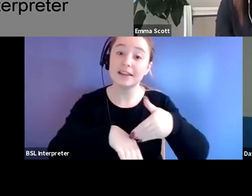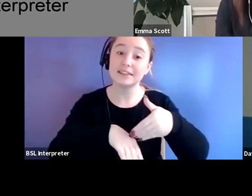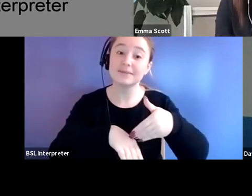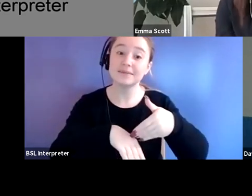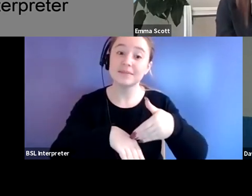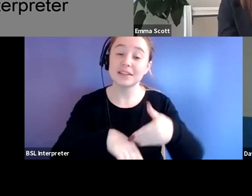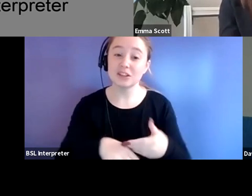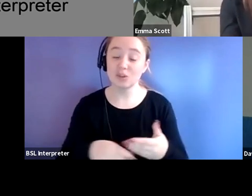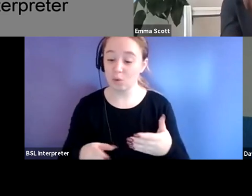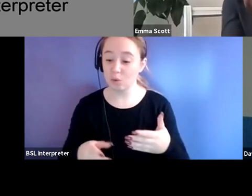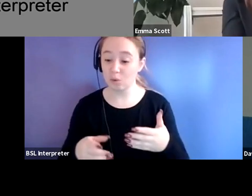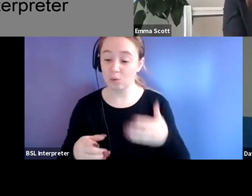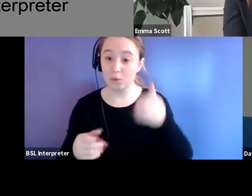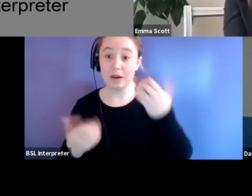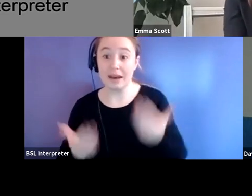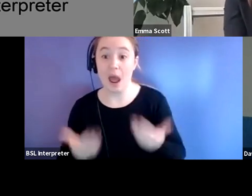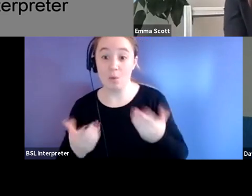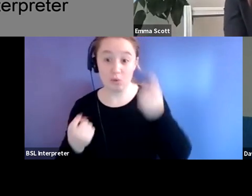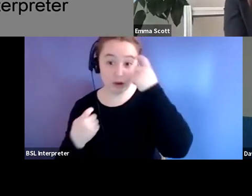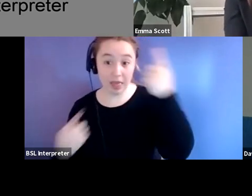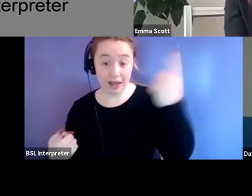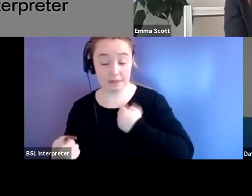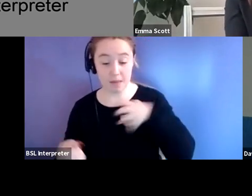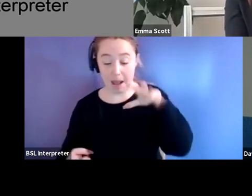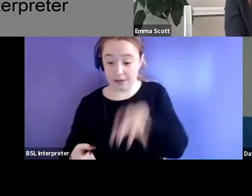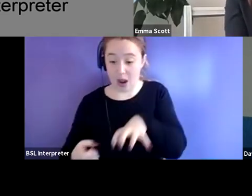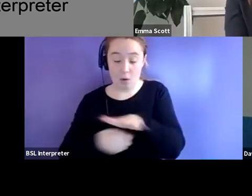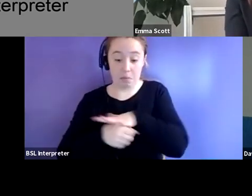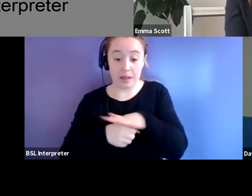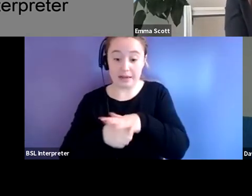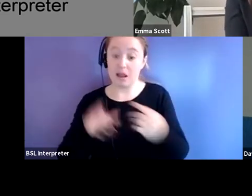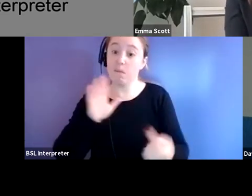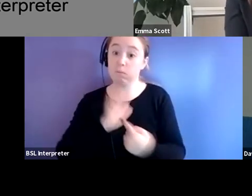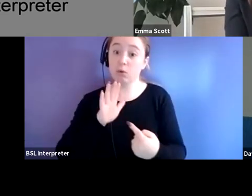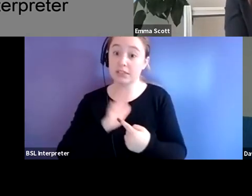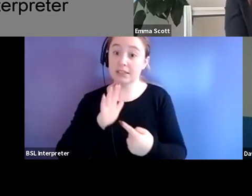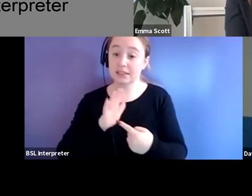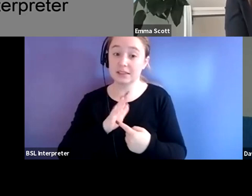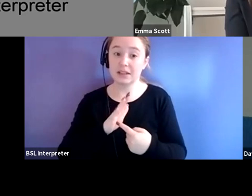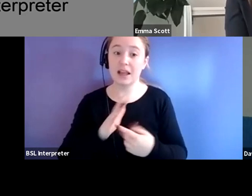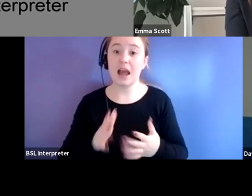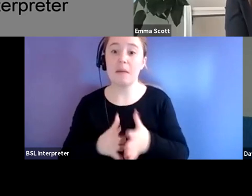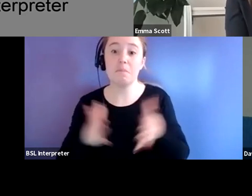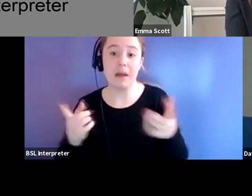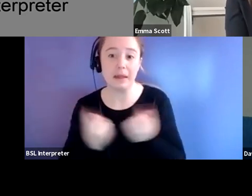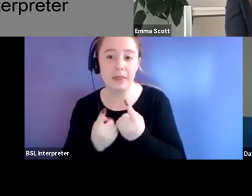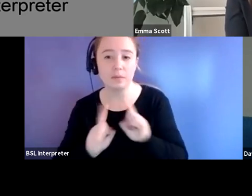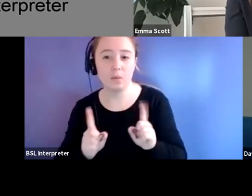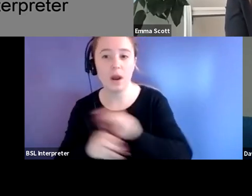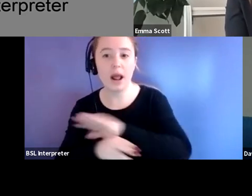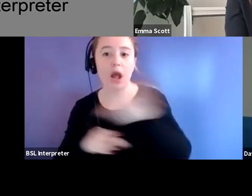the places that we live and how important they are. And the other big driver is inclusion.